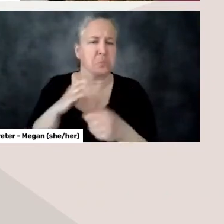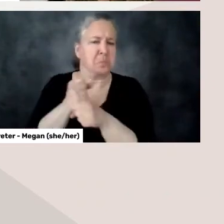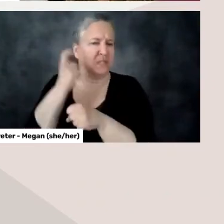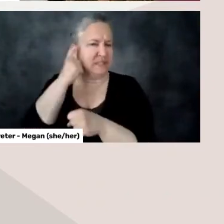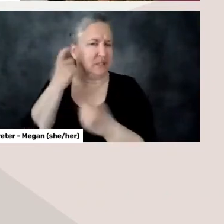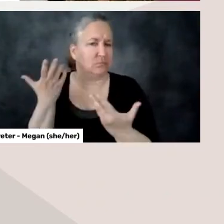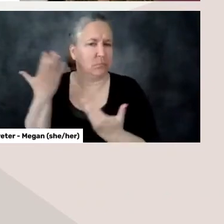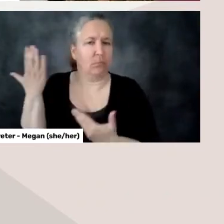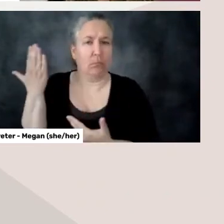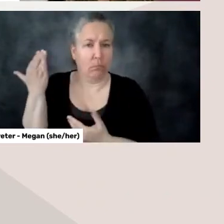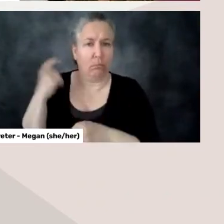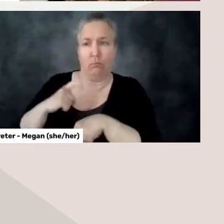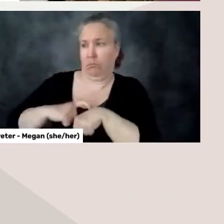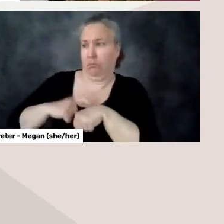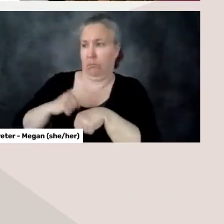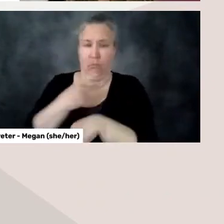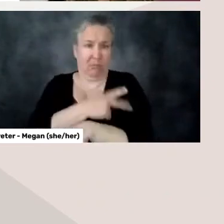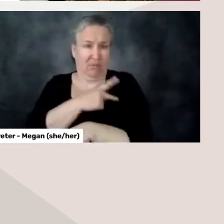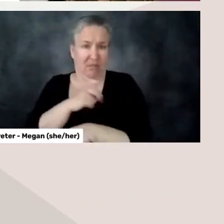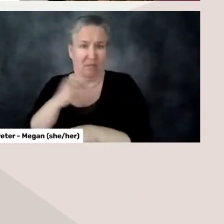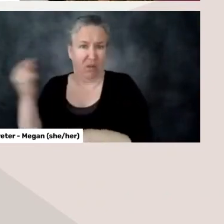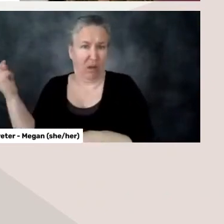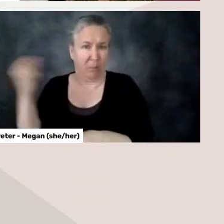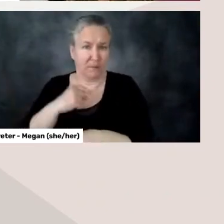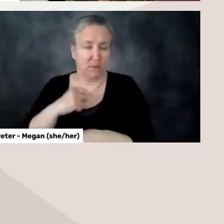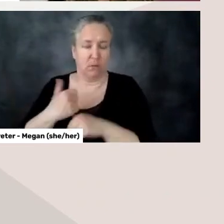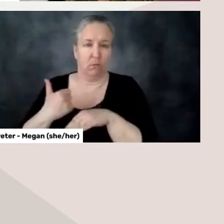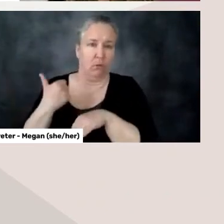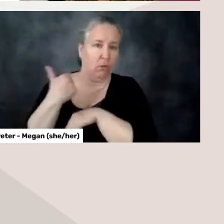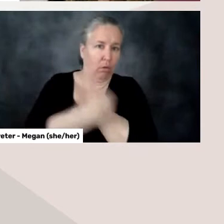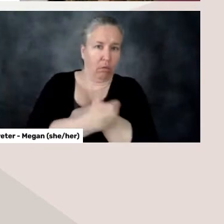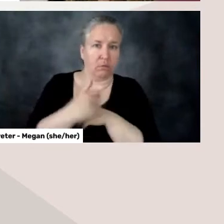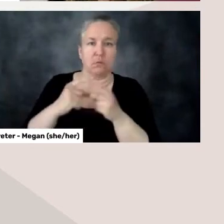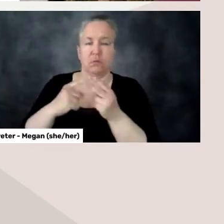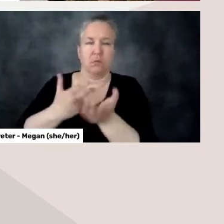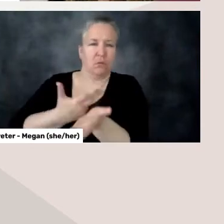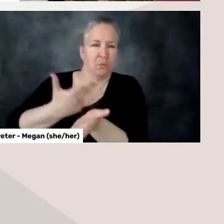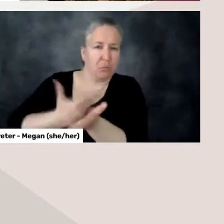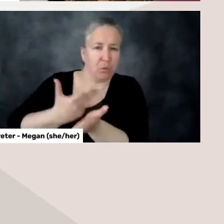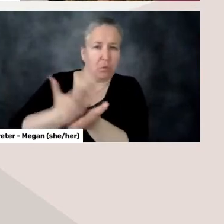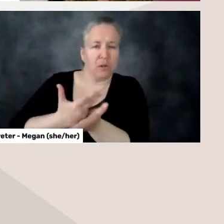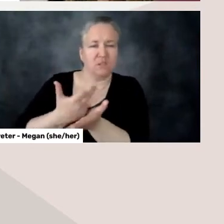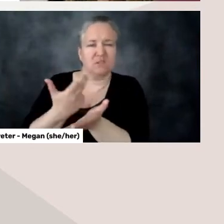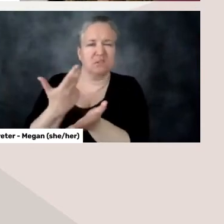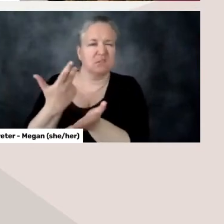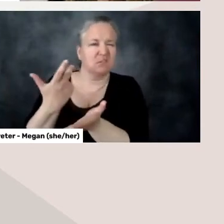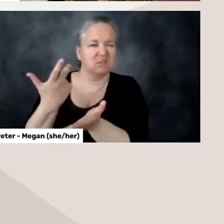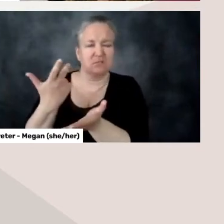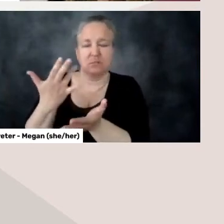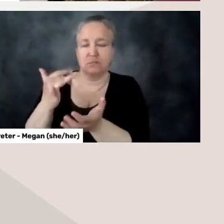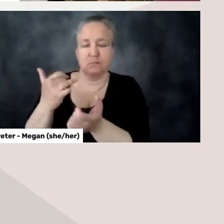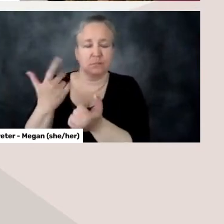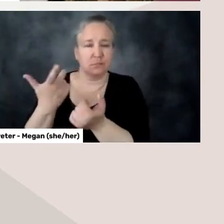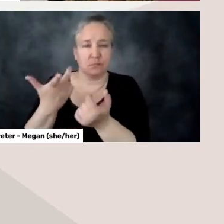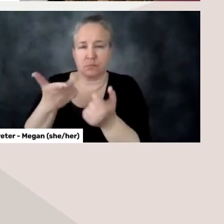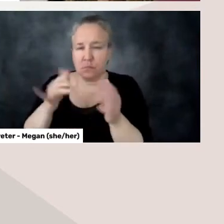because the time that the patient has to come in is longer, the parking has to be included, or whatever it is, and